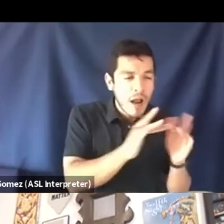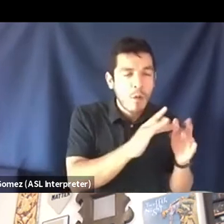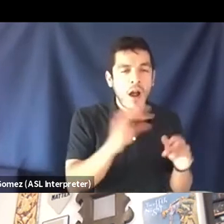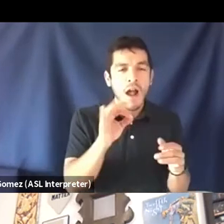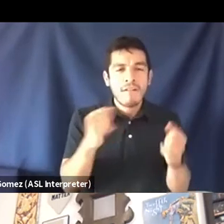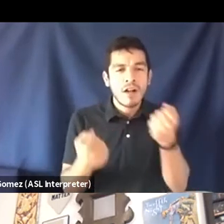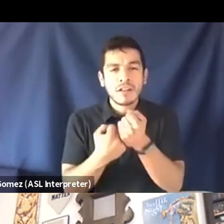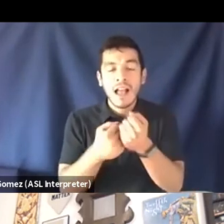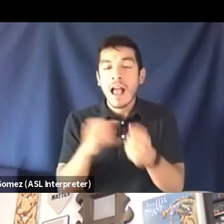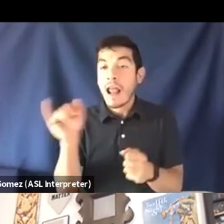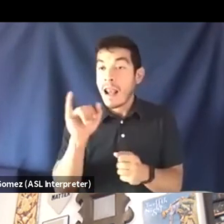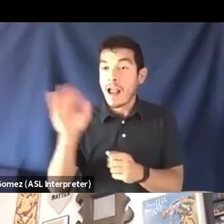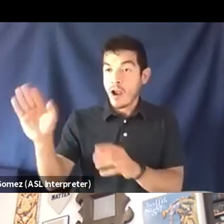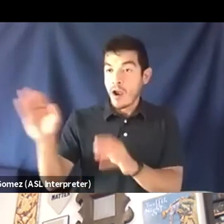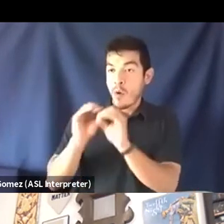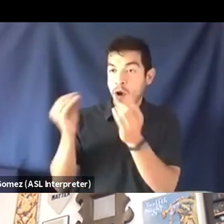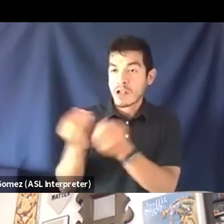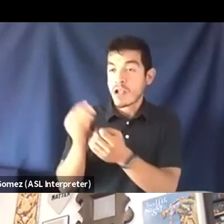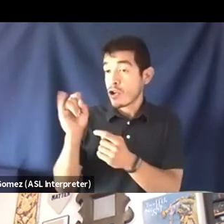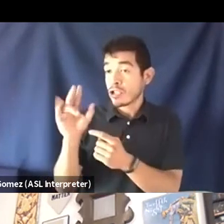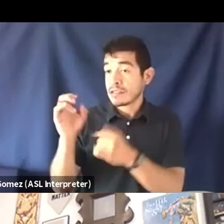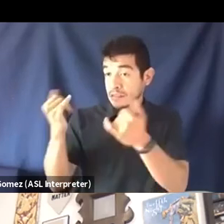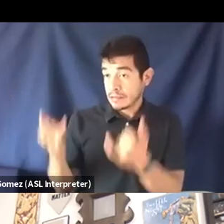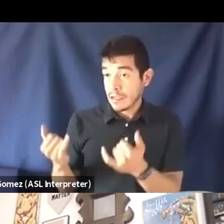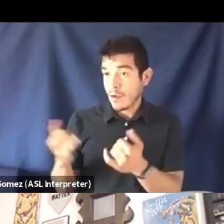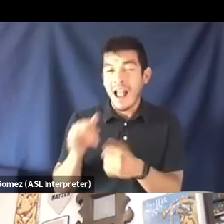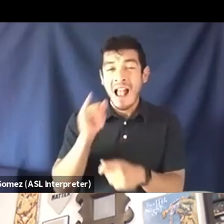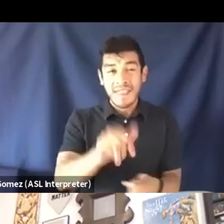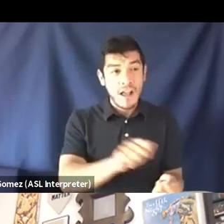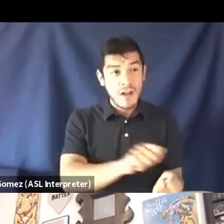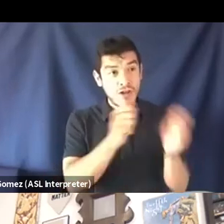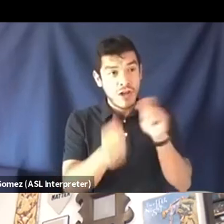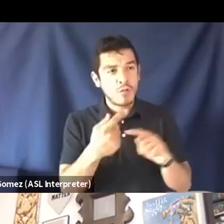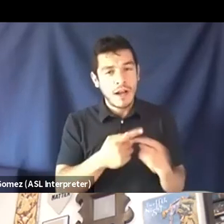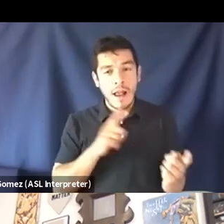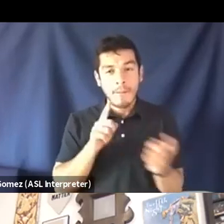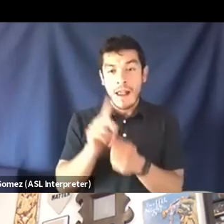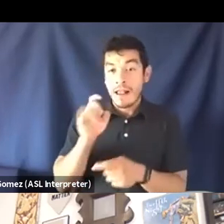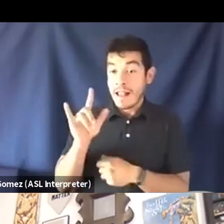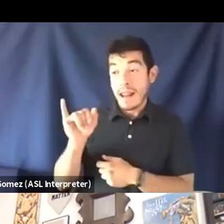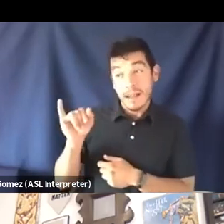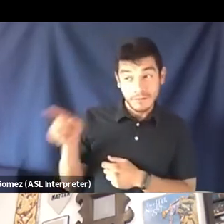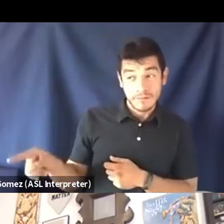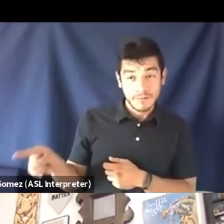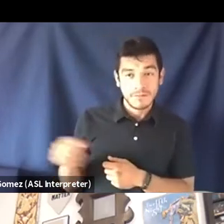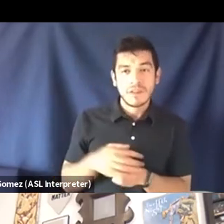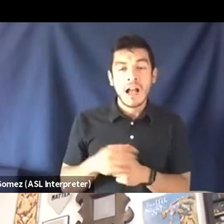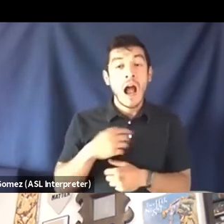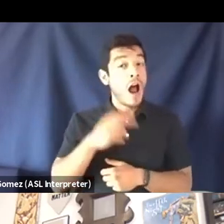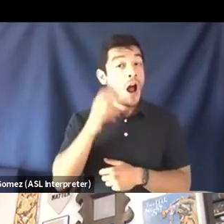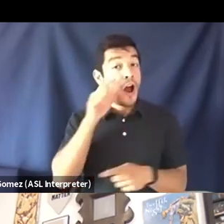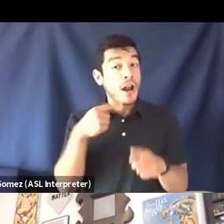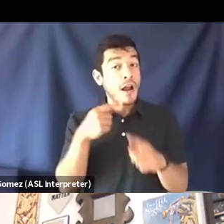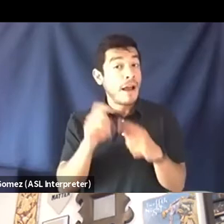organizations like Justice Now. And that all changed when I met Kelli. I'd heard about Kelli's